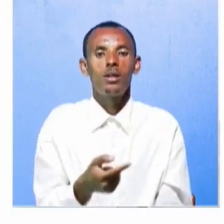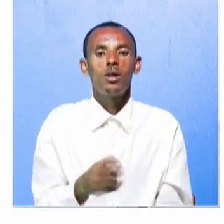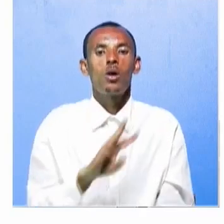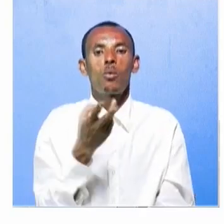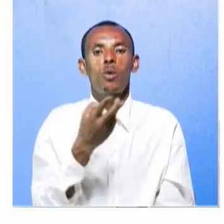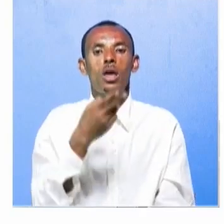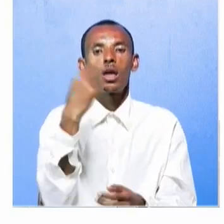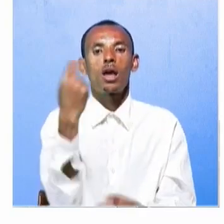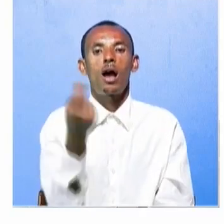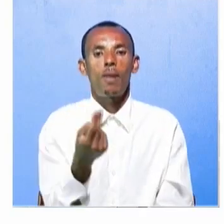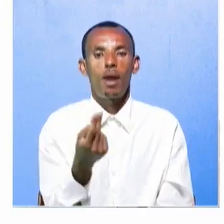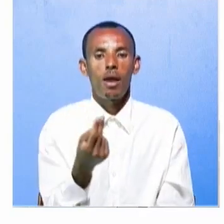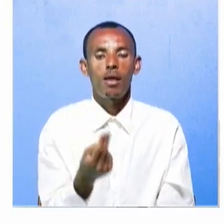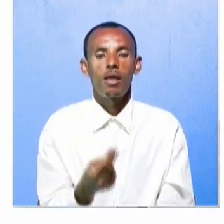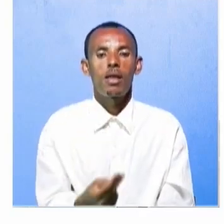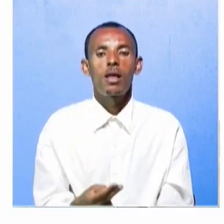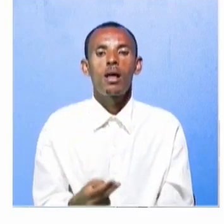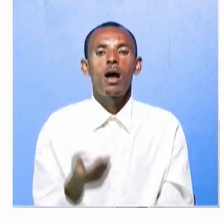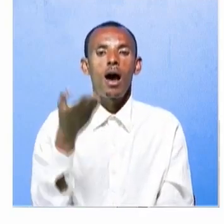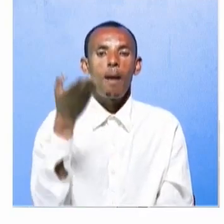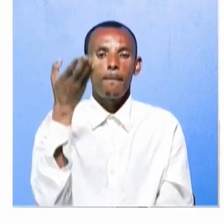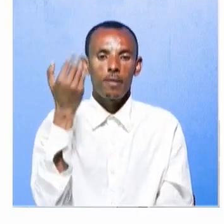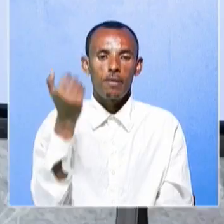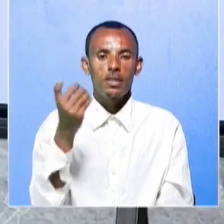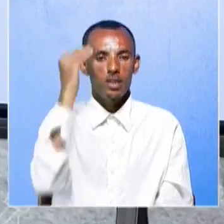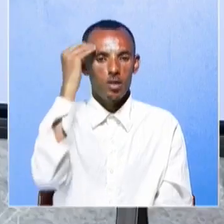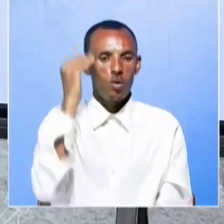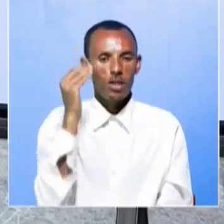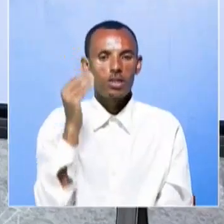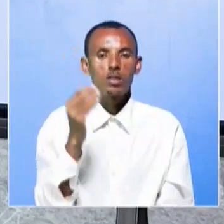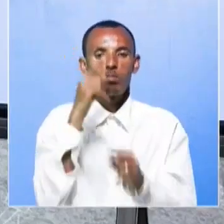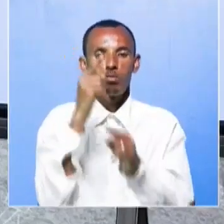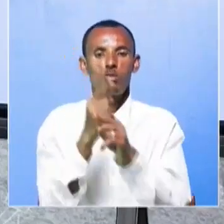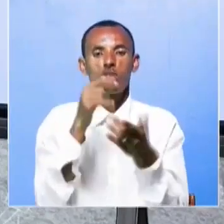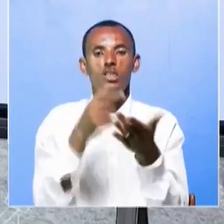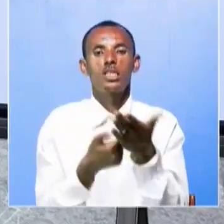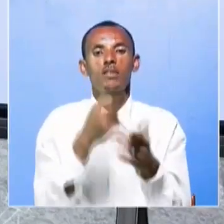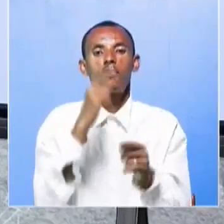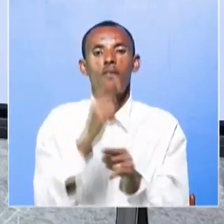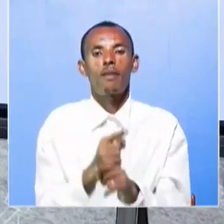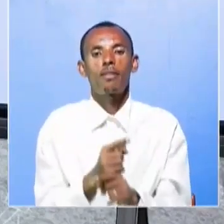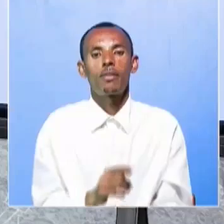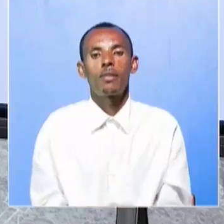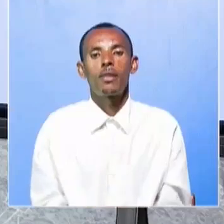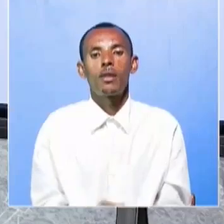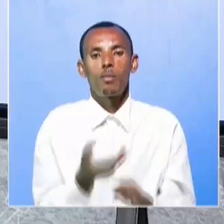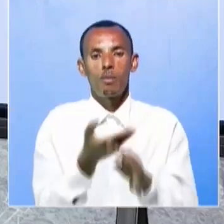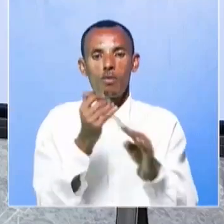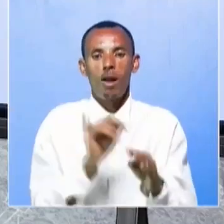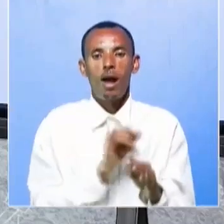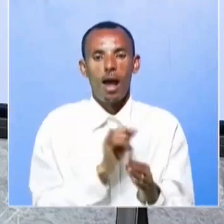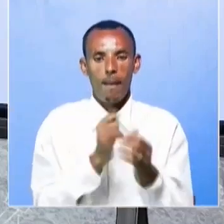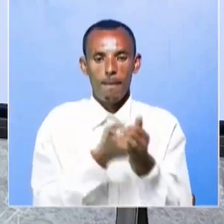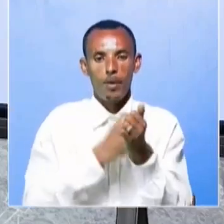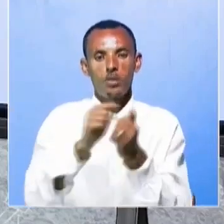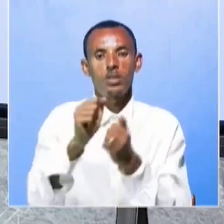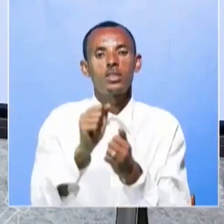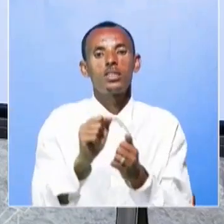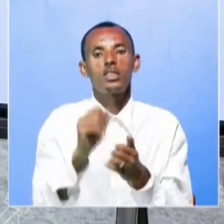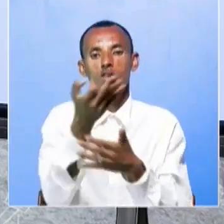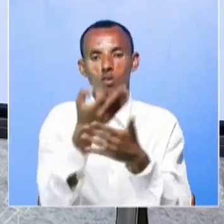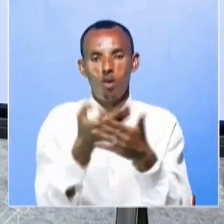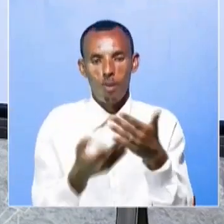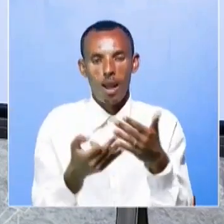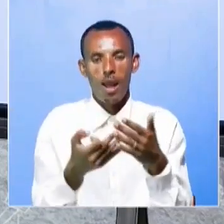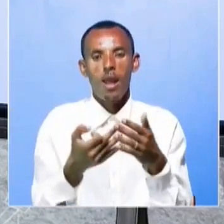we apply our previous knowledge to prove this fact. Okay, before I proceed to the formal